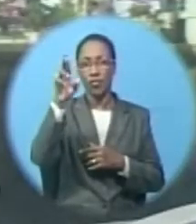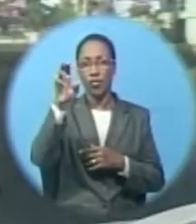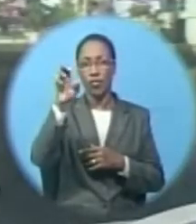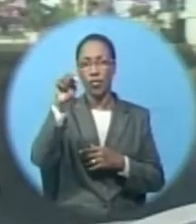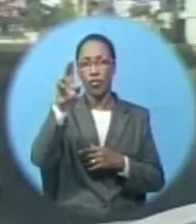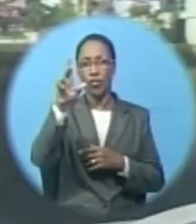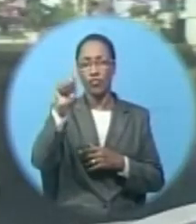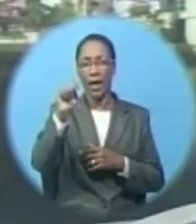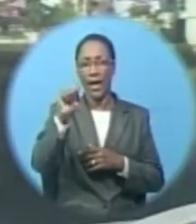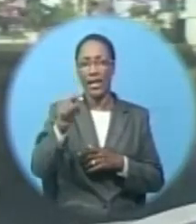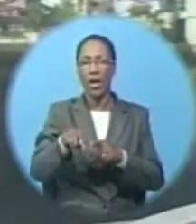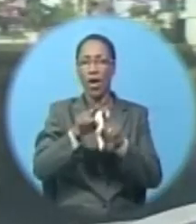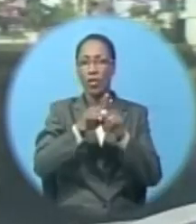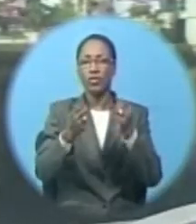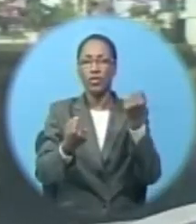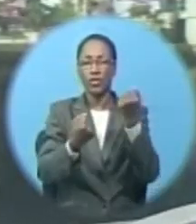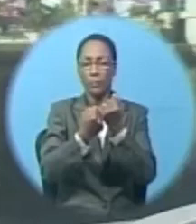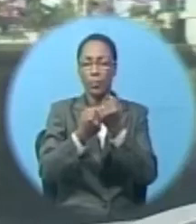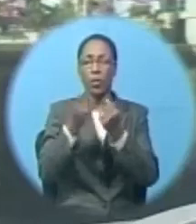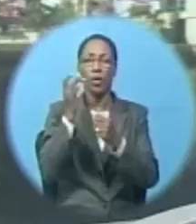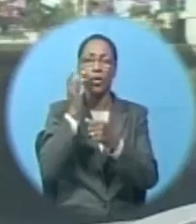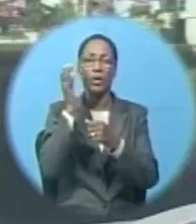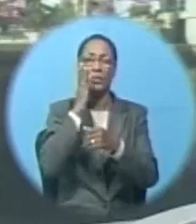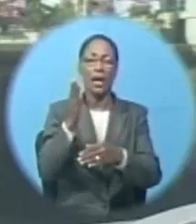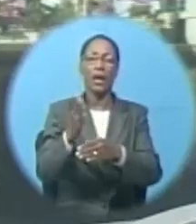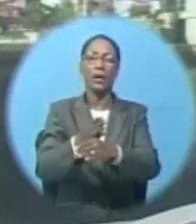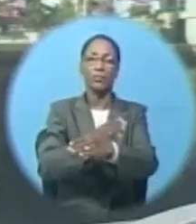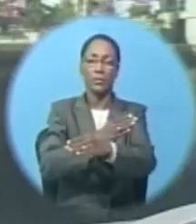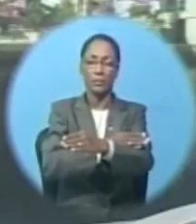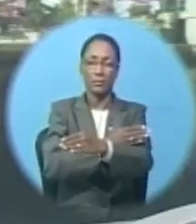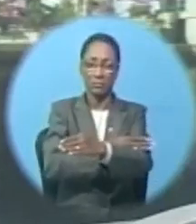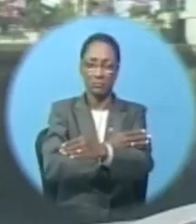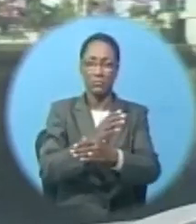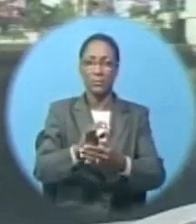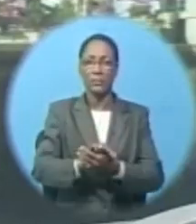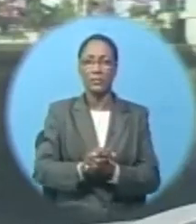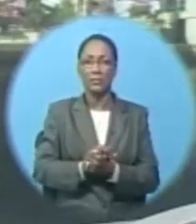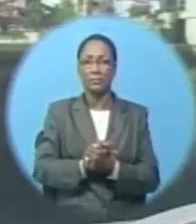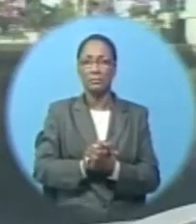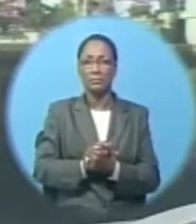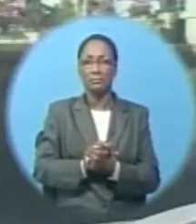also gave the thumbs up to ongoing hotel renovations and refurbishments.